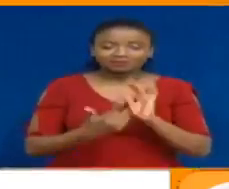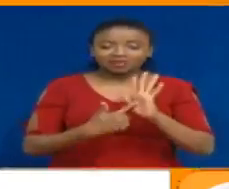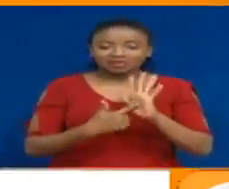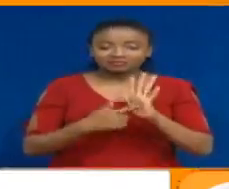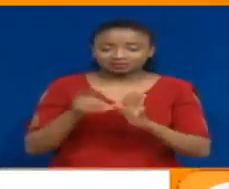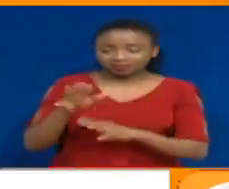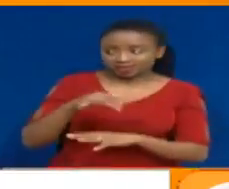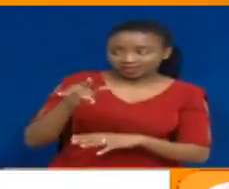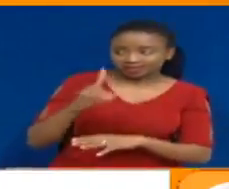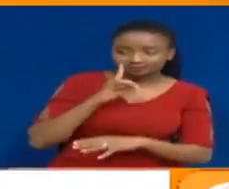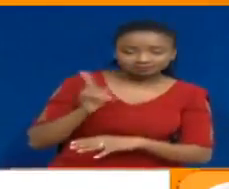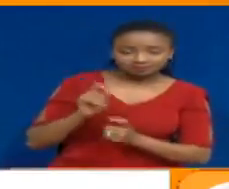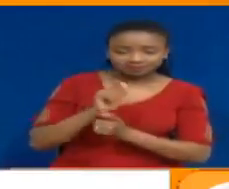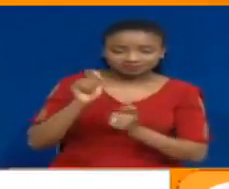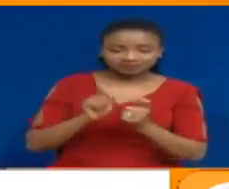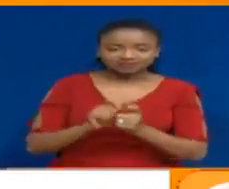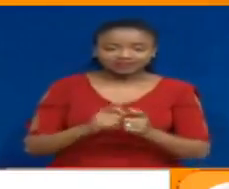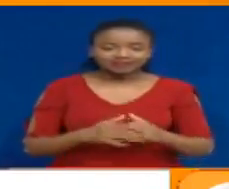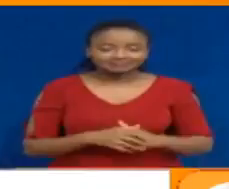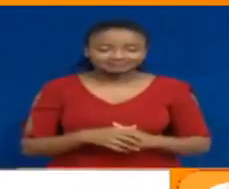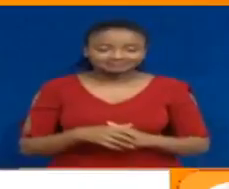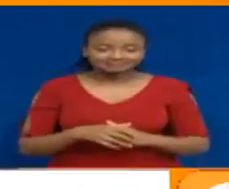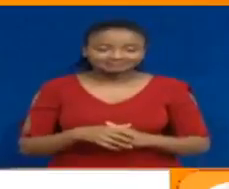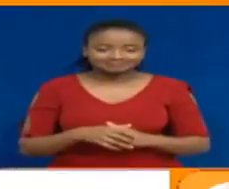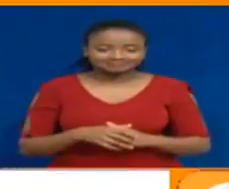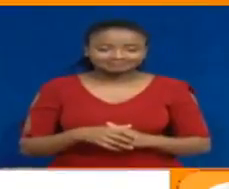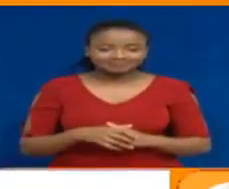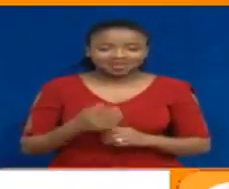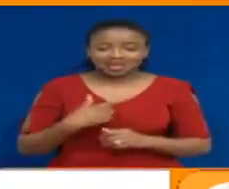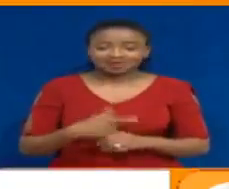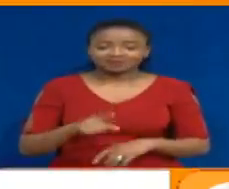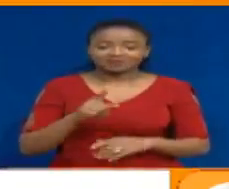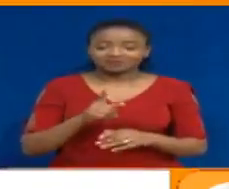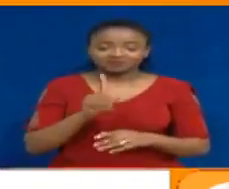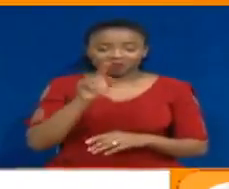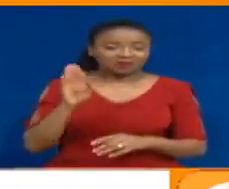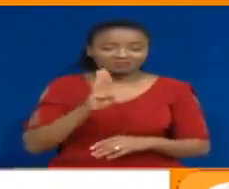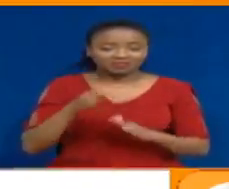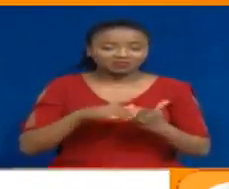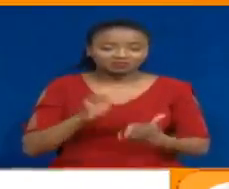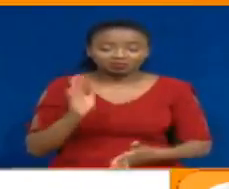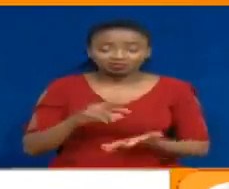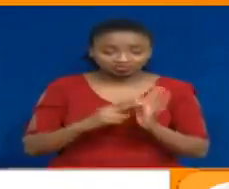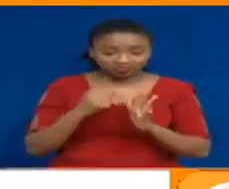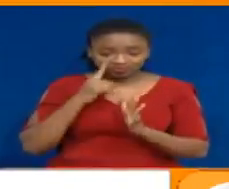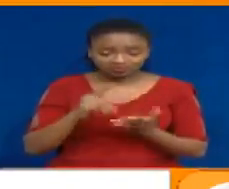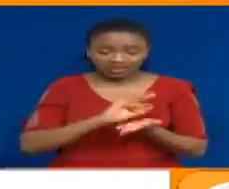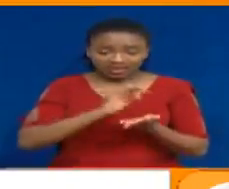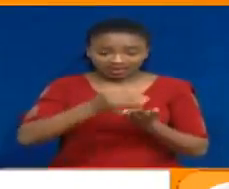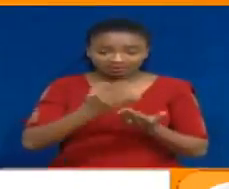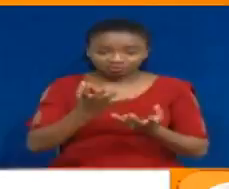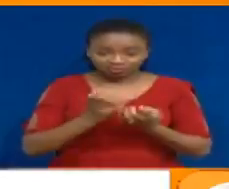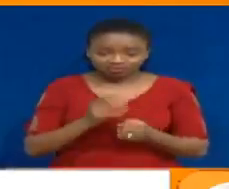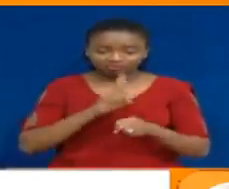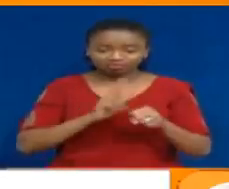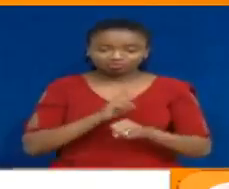are today, this is over a billion shillings to build and equip. Now, with that kind of capital outlay, it is very difficult